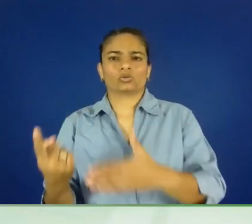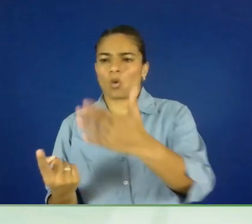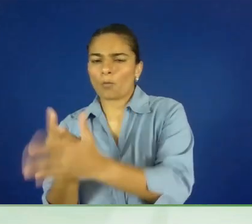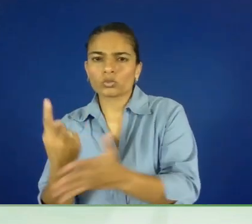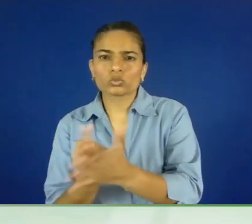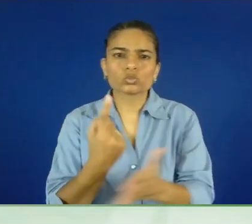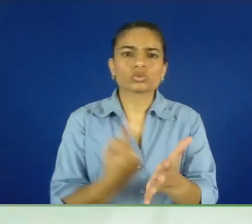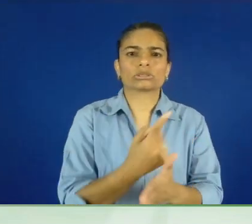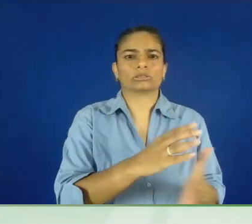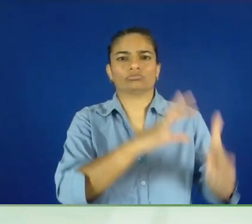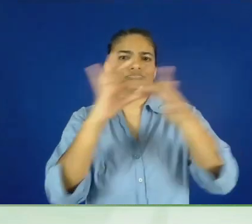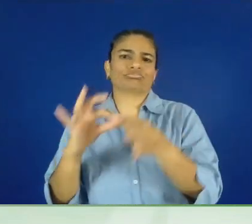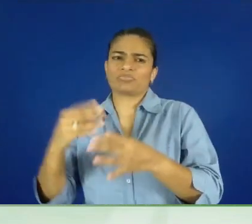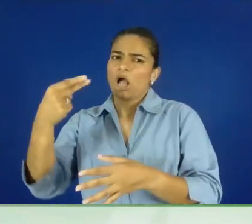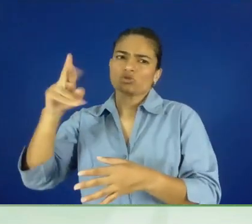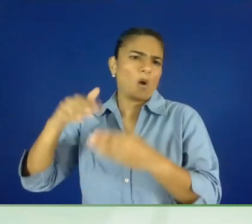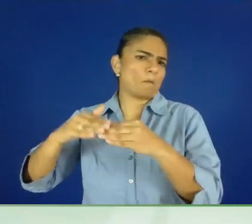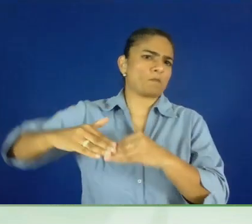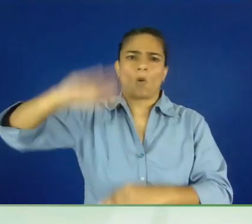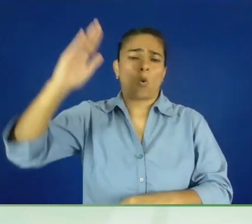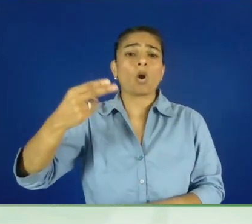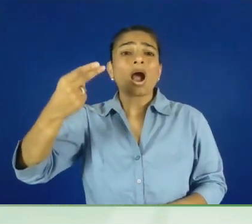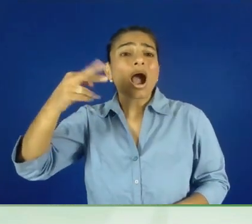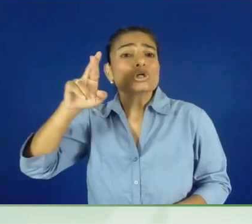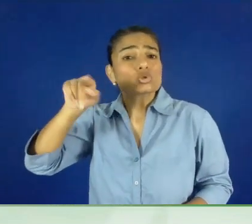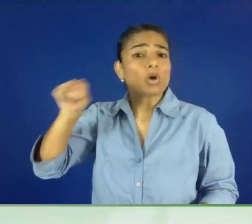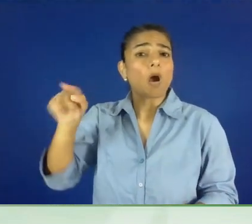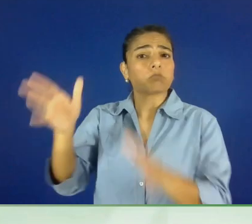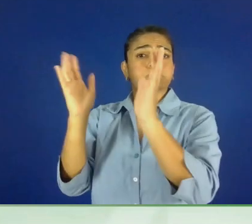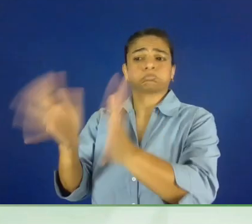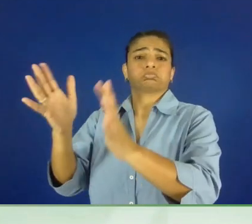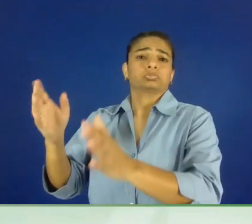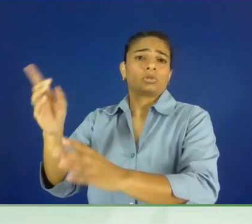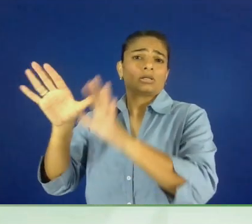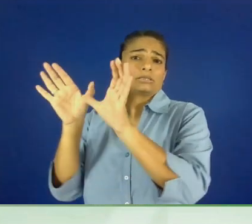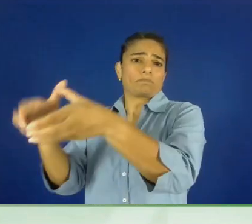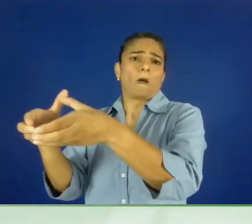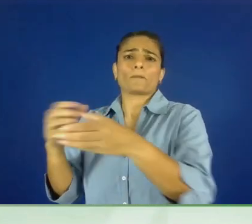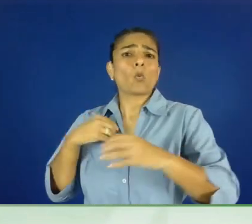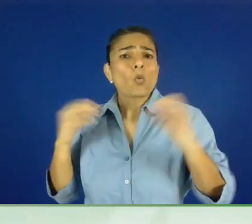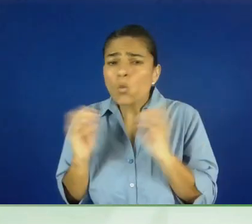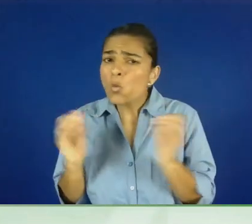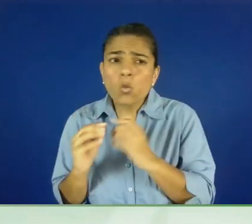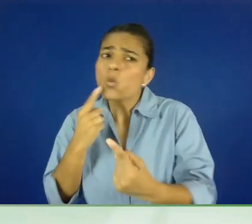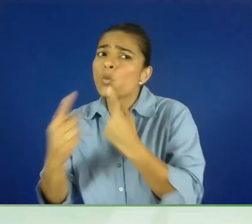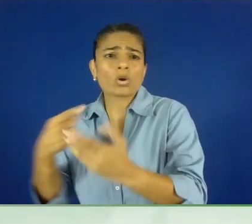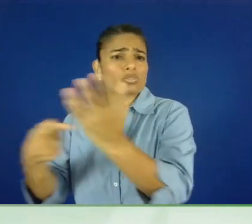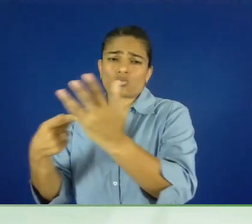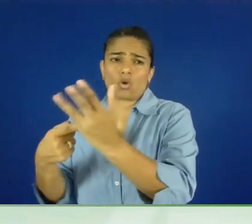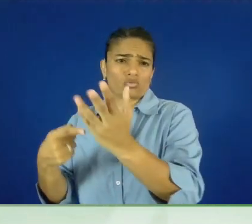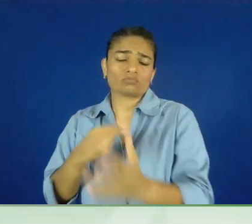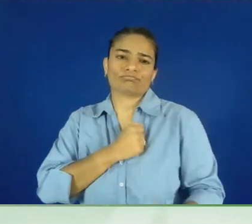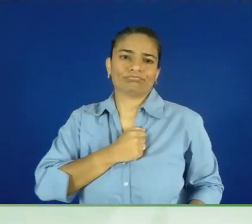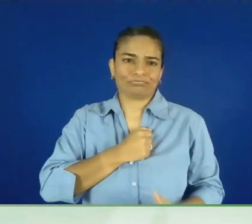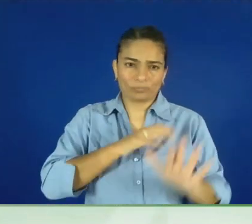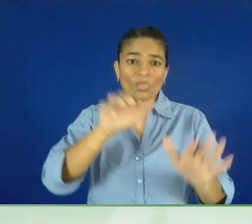about technology, AI determining whether you get life insurance, whether or not you stay in prison longer. I mean, our focus in a 35-minute